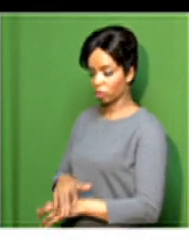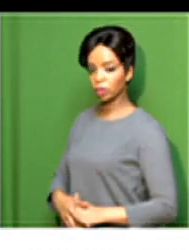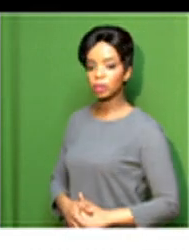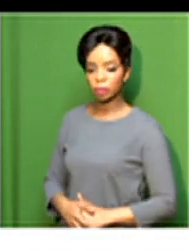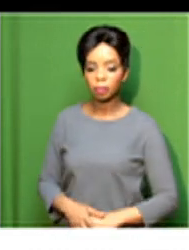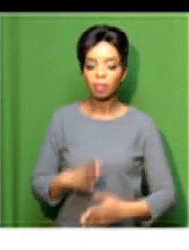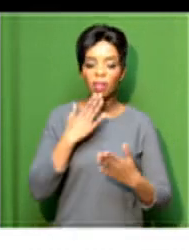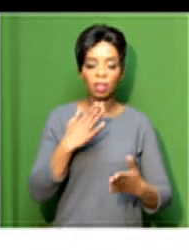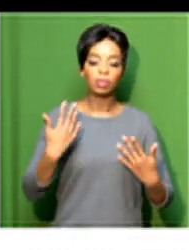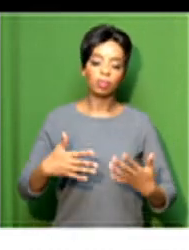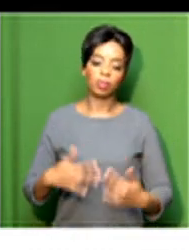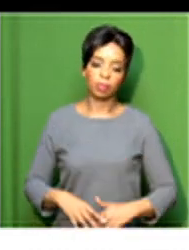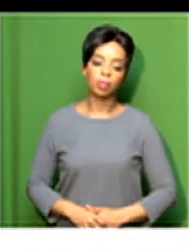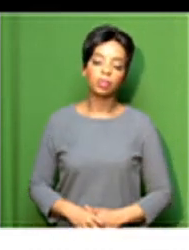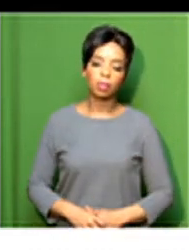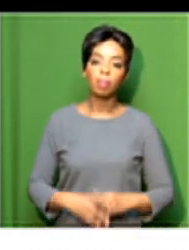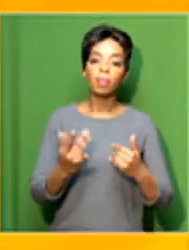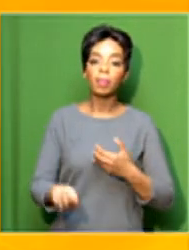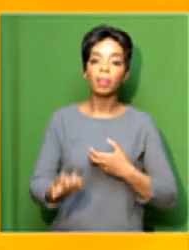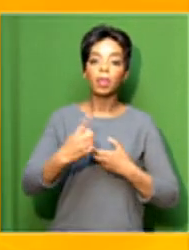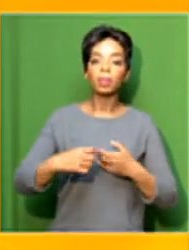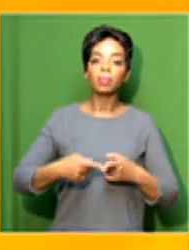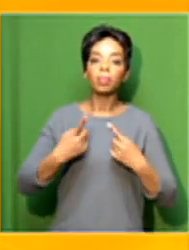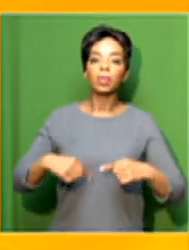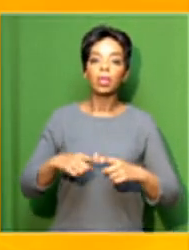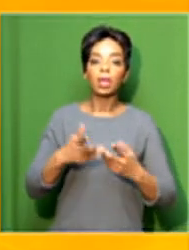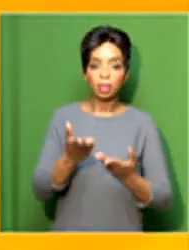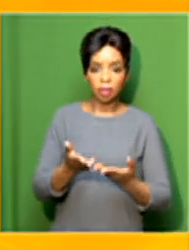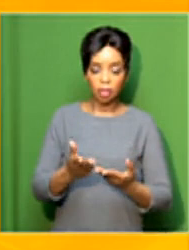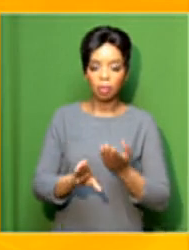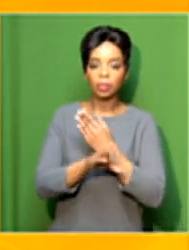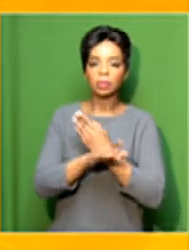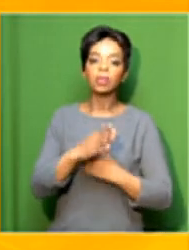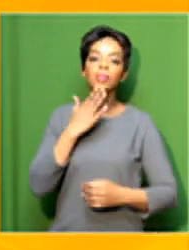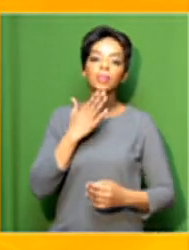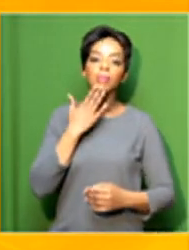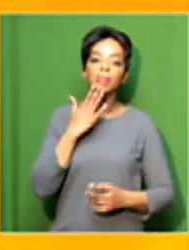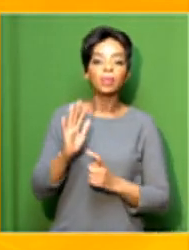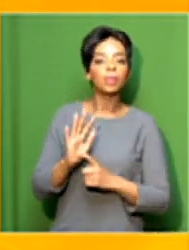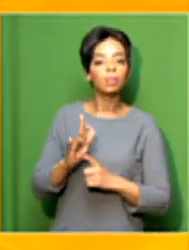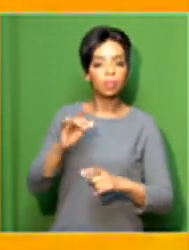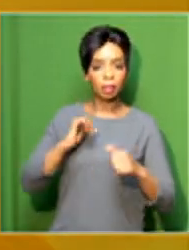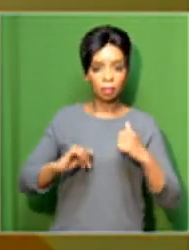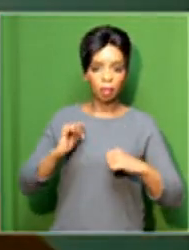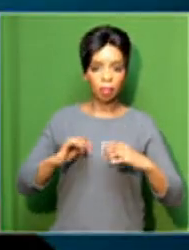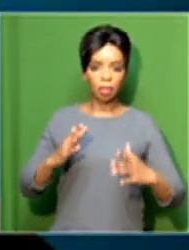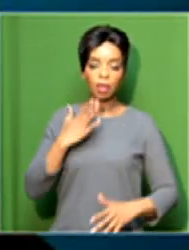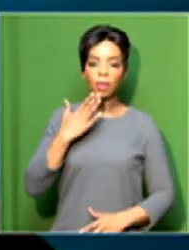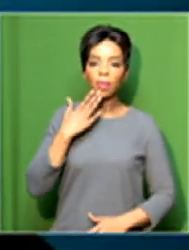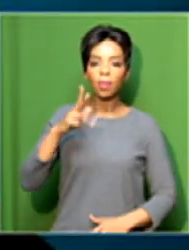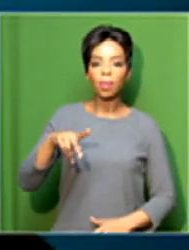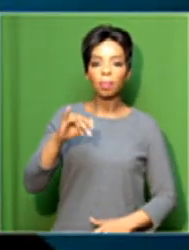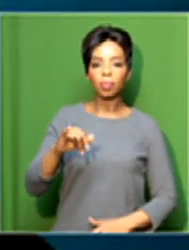very much. Well, joining us on Skype there is South African natural history filmmaker and ocean storyteller Pippa Ehrlich,